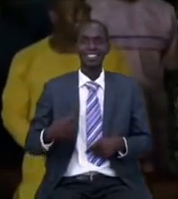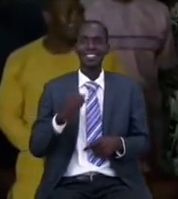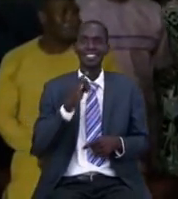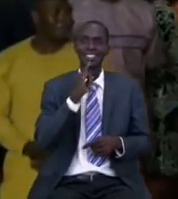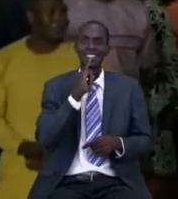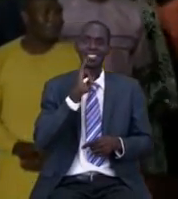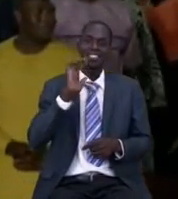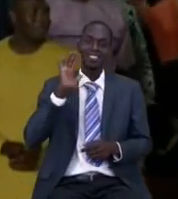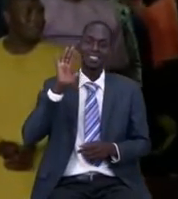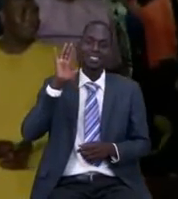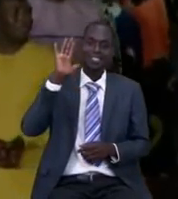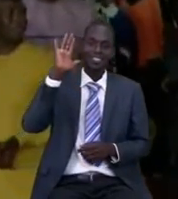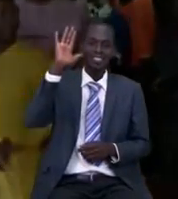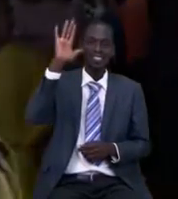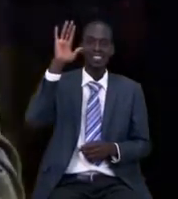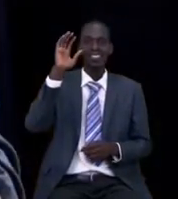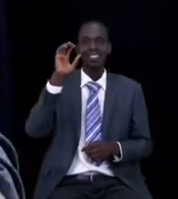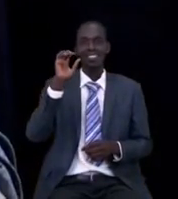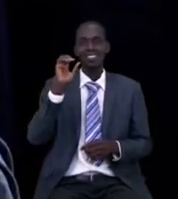nakane,